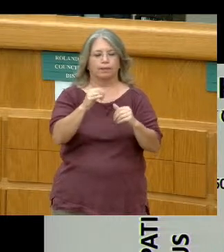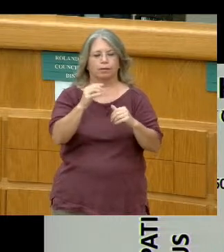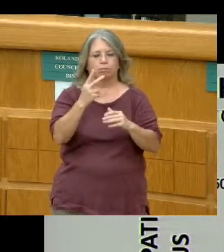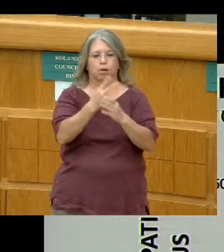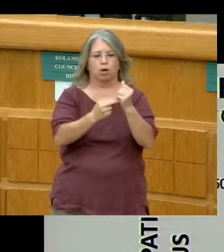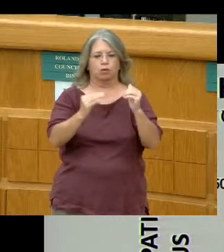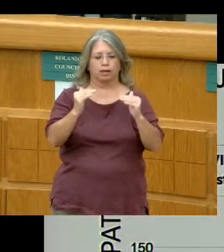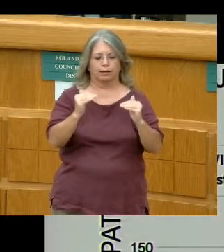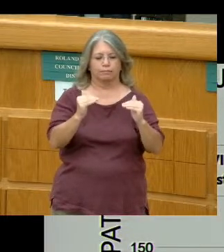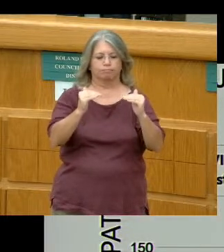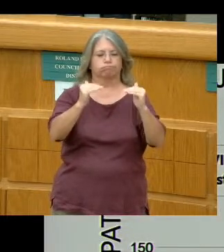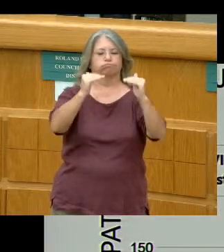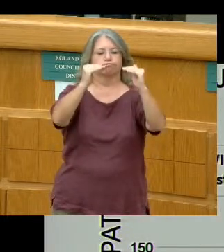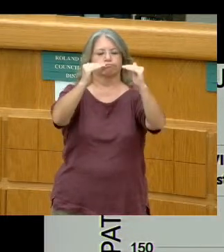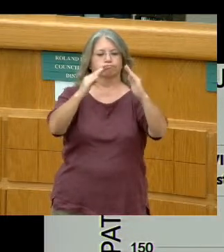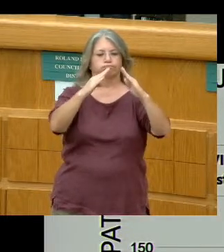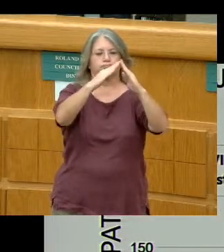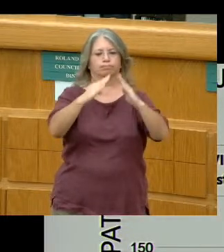simultaneously.